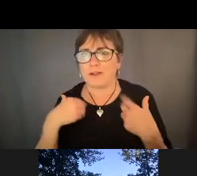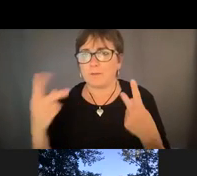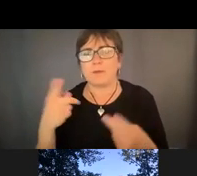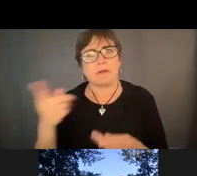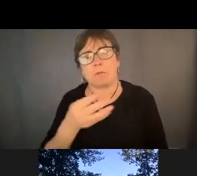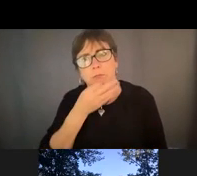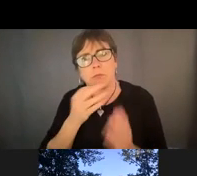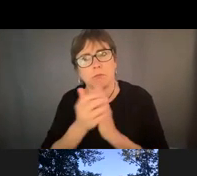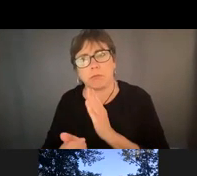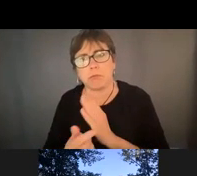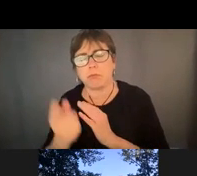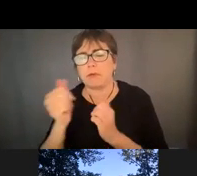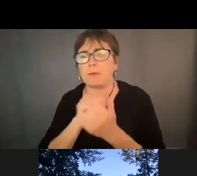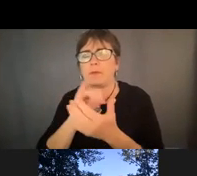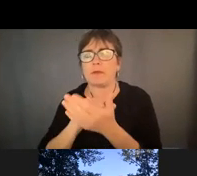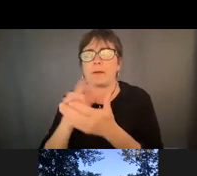at.